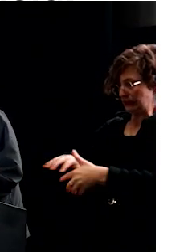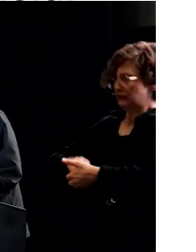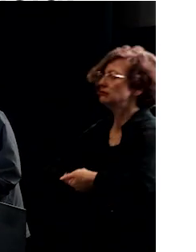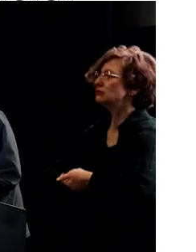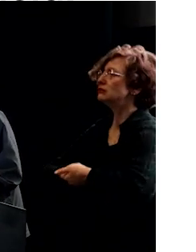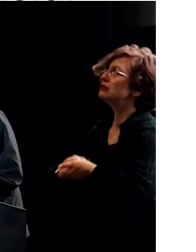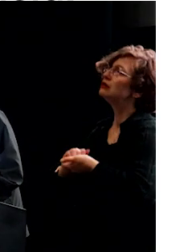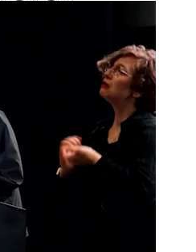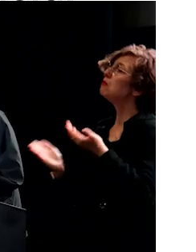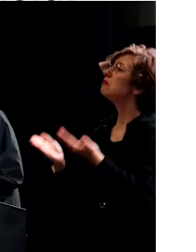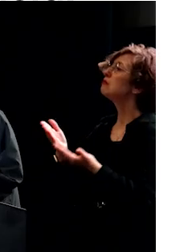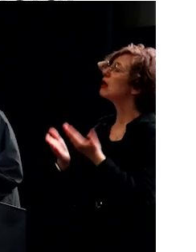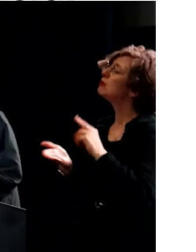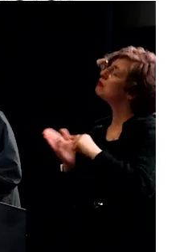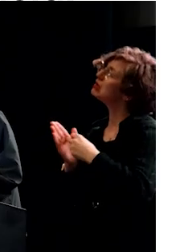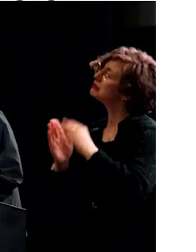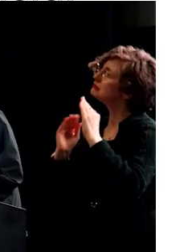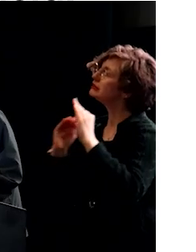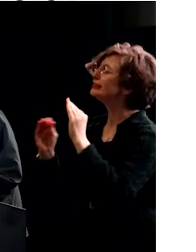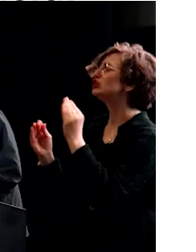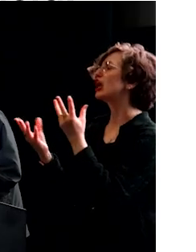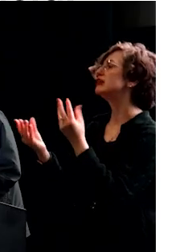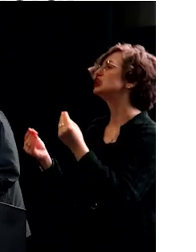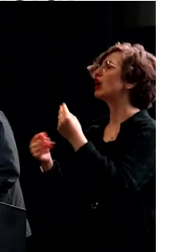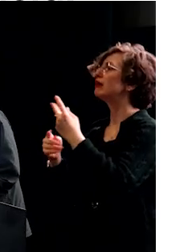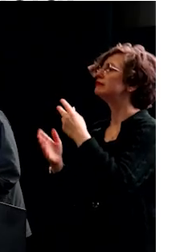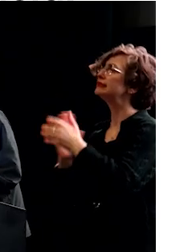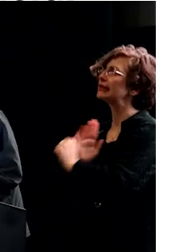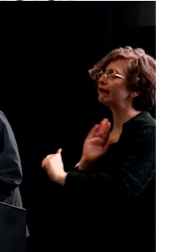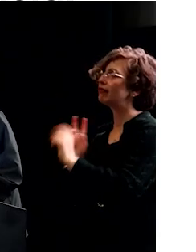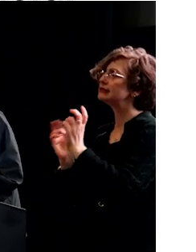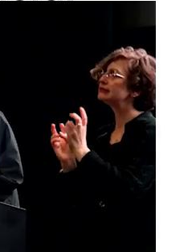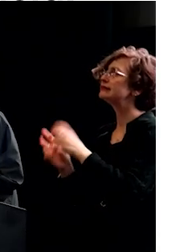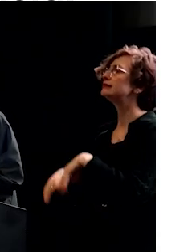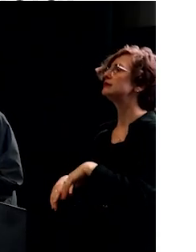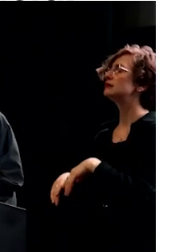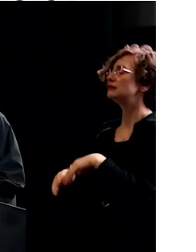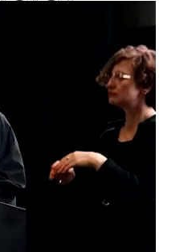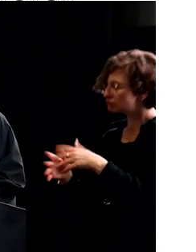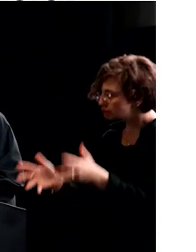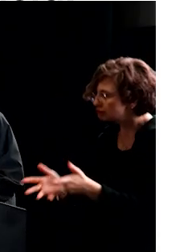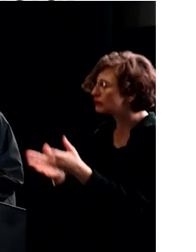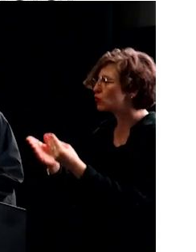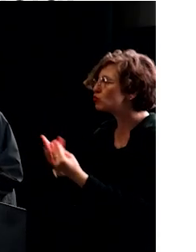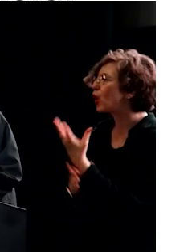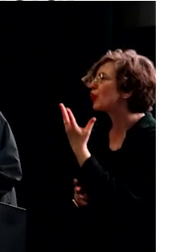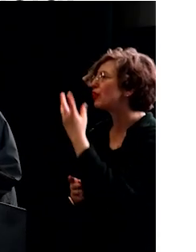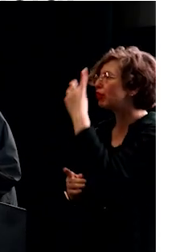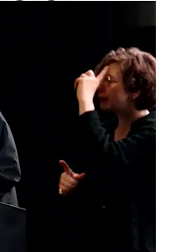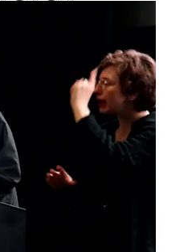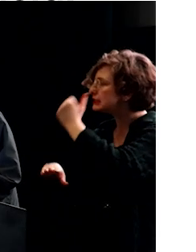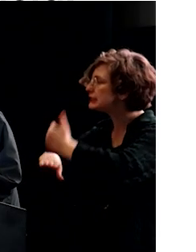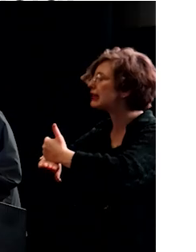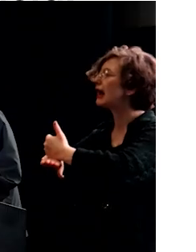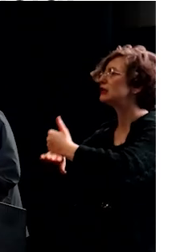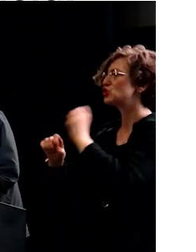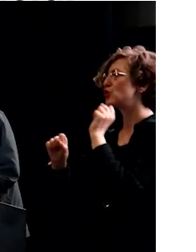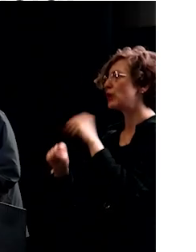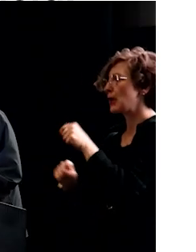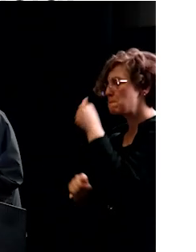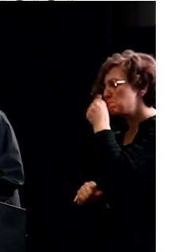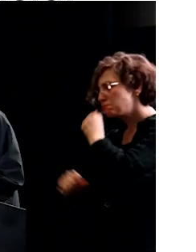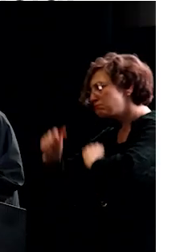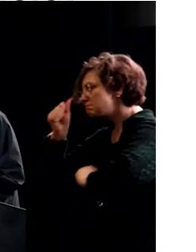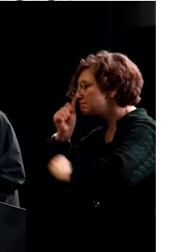soft skills, fostering growth mindset that embraces constructive criticism, encouraging resilience to handle